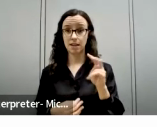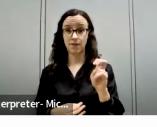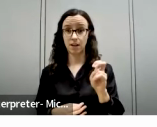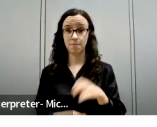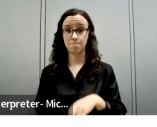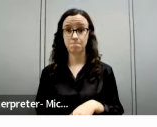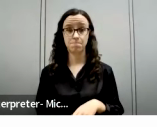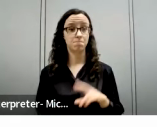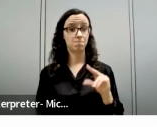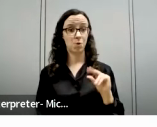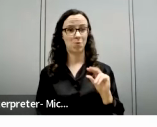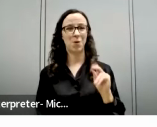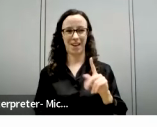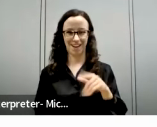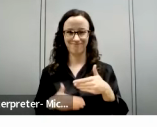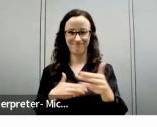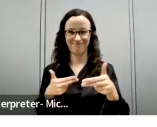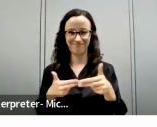No?